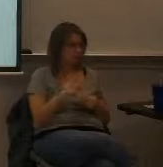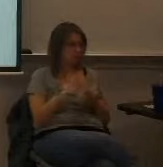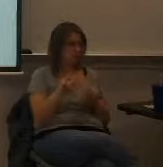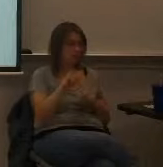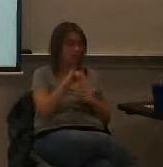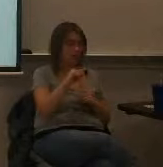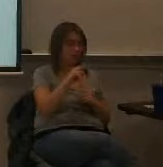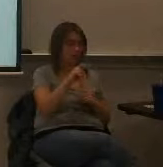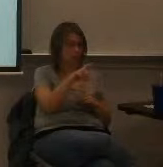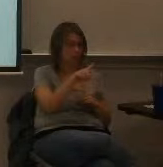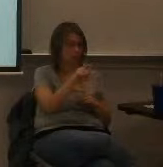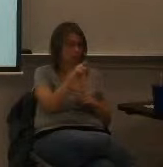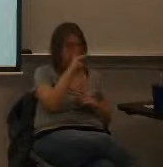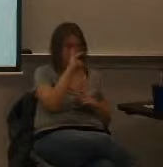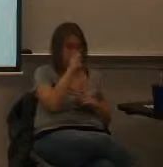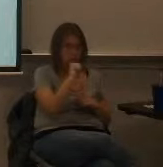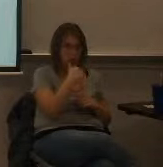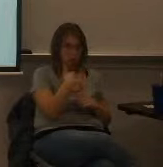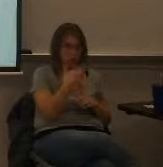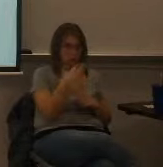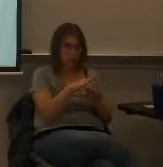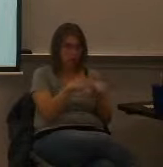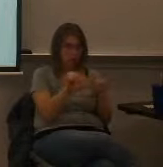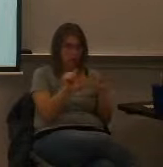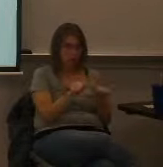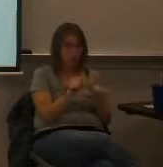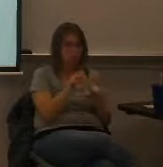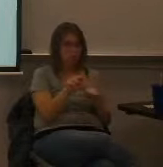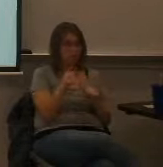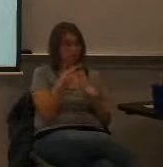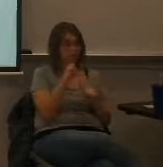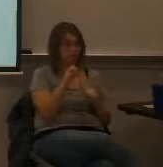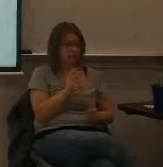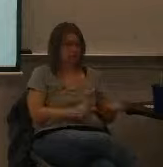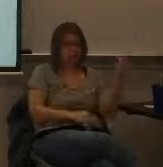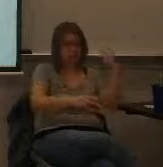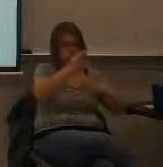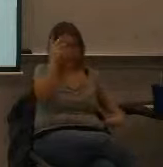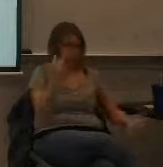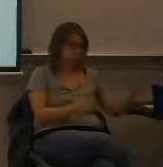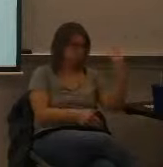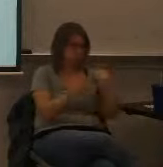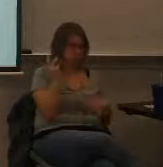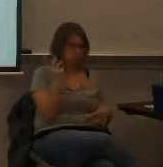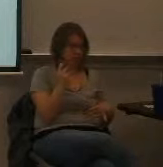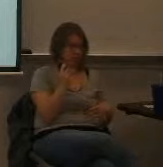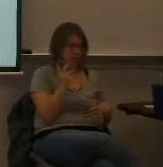the invertebrates that don't have such good swimming abilities, and the algae, they just get scoured and